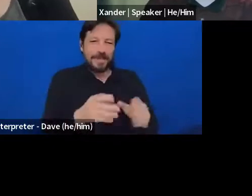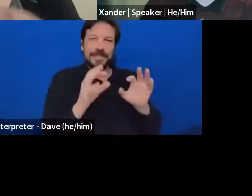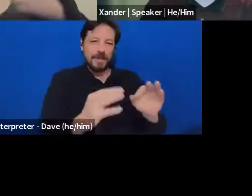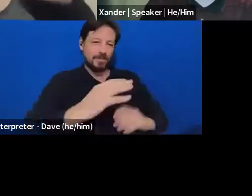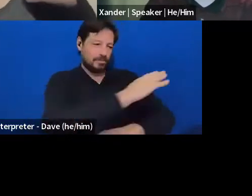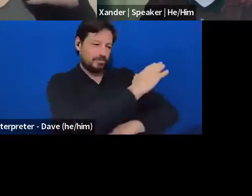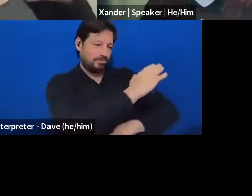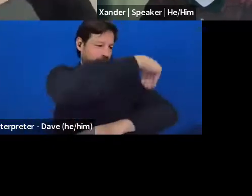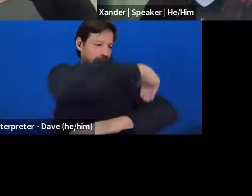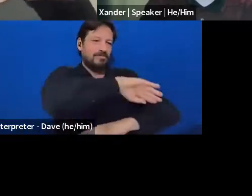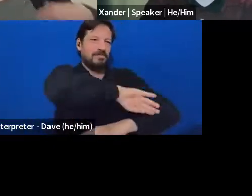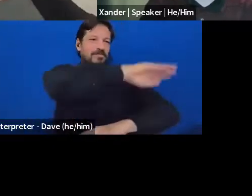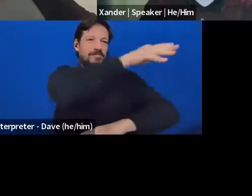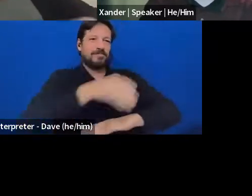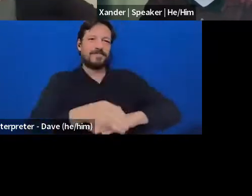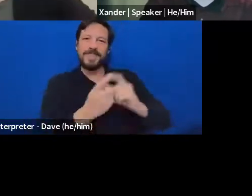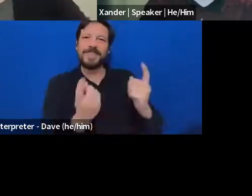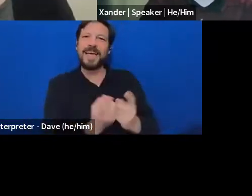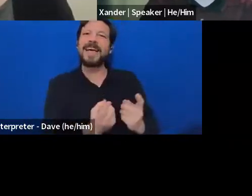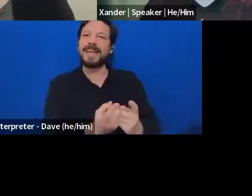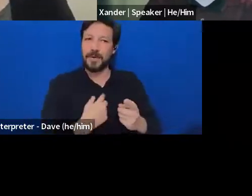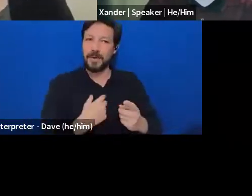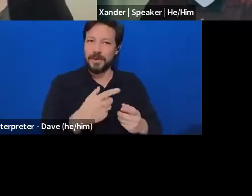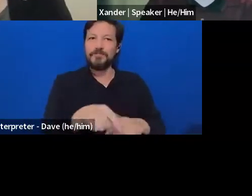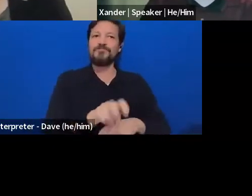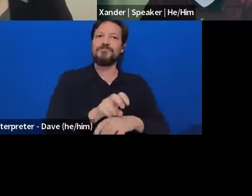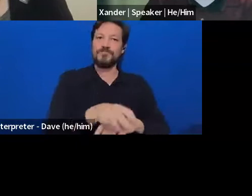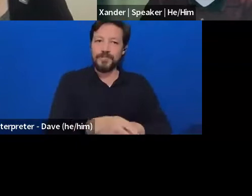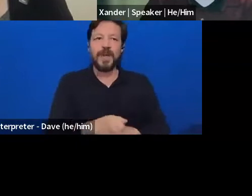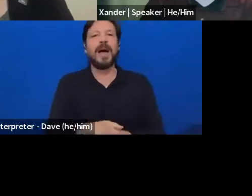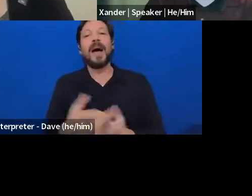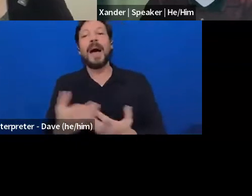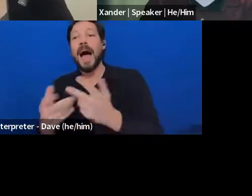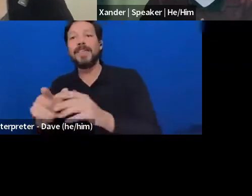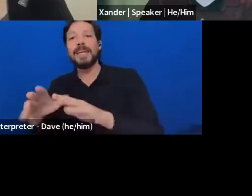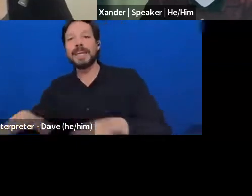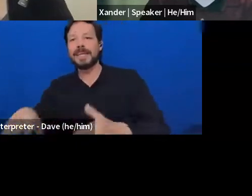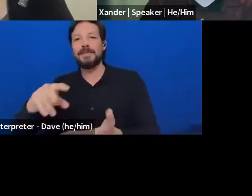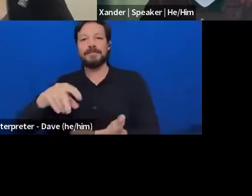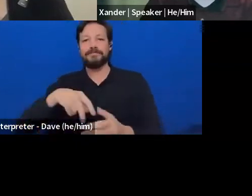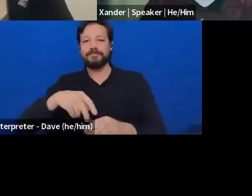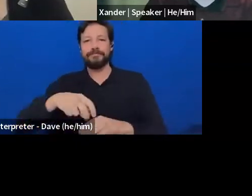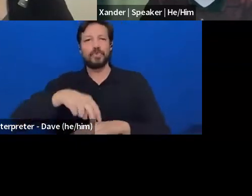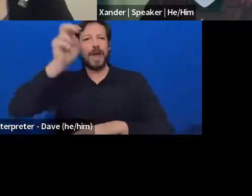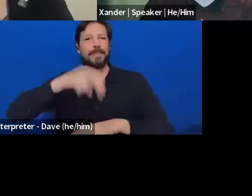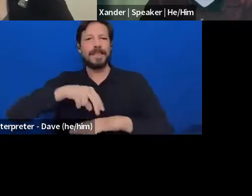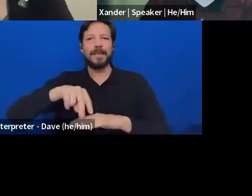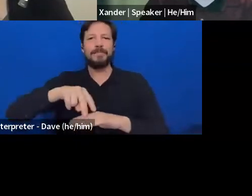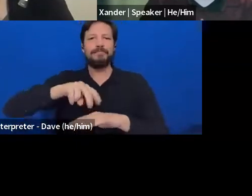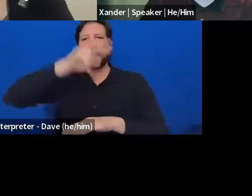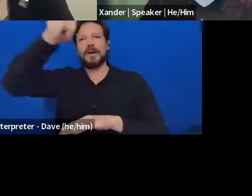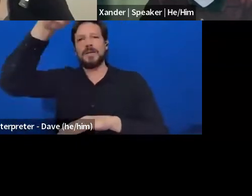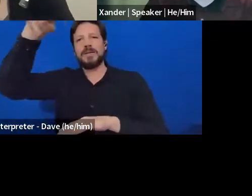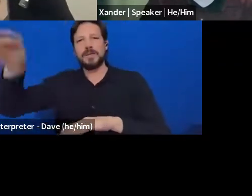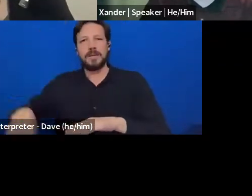run up and jump on the trampoline and do a front flip or a star jump or whatever it was. He lowered the trampoline for me